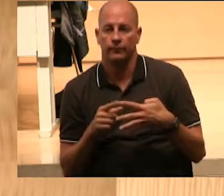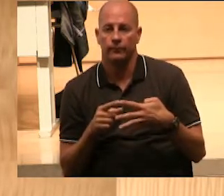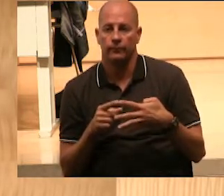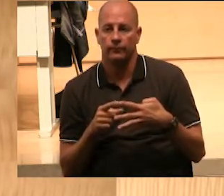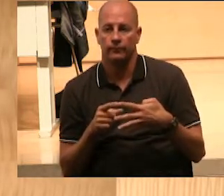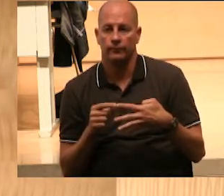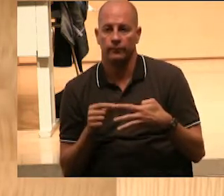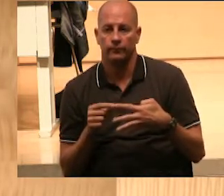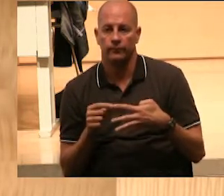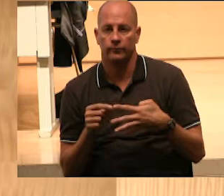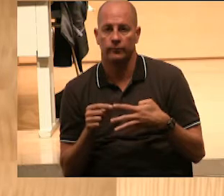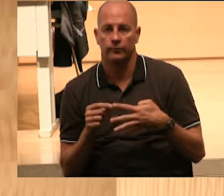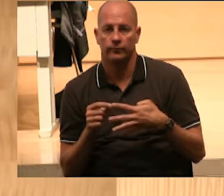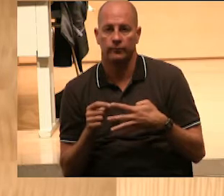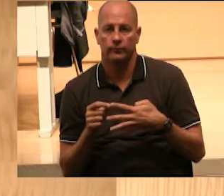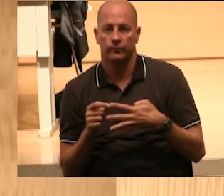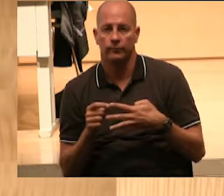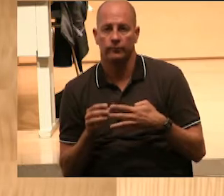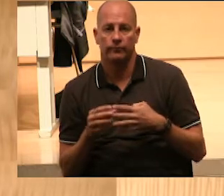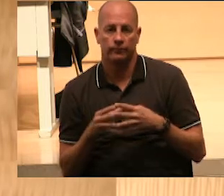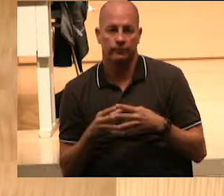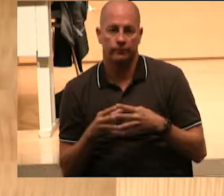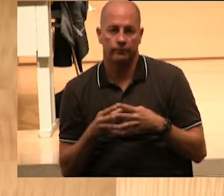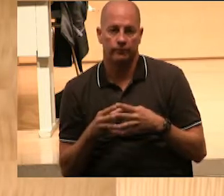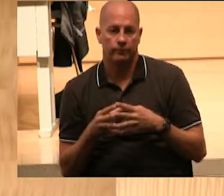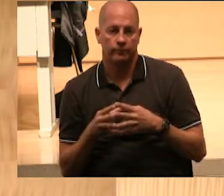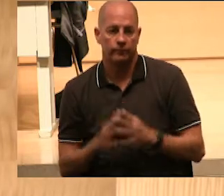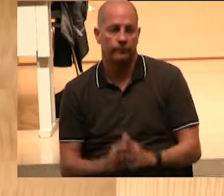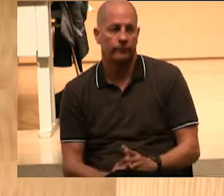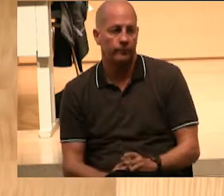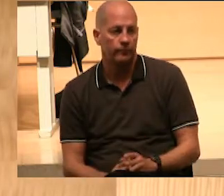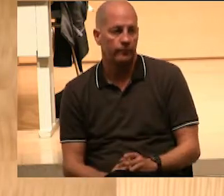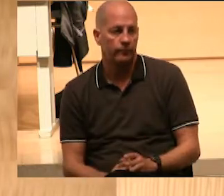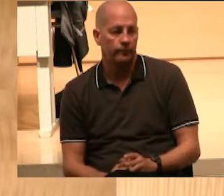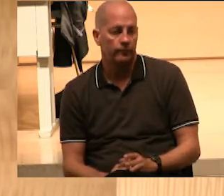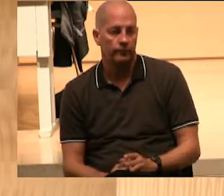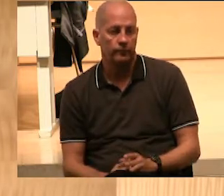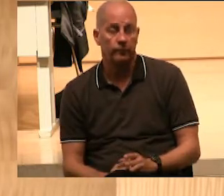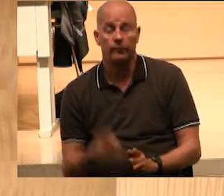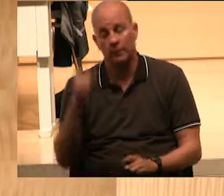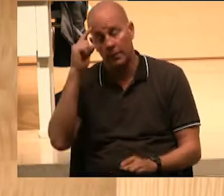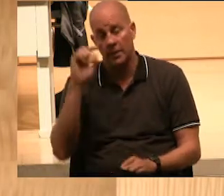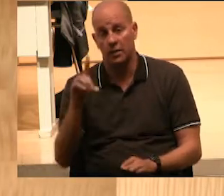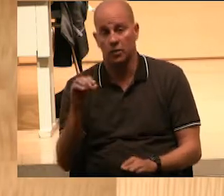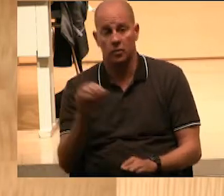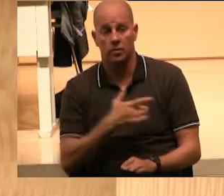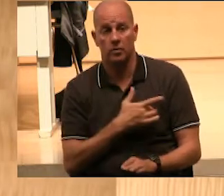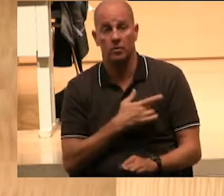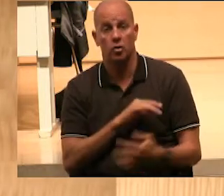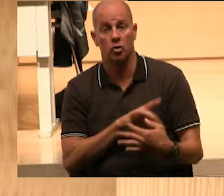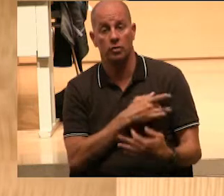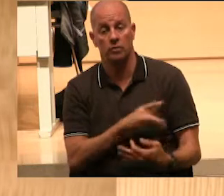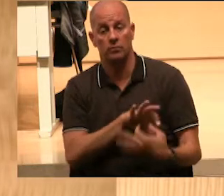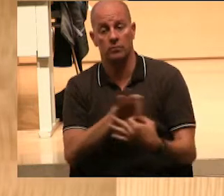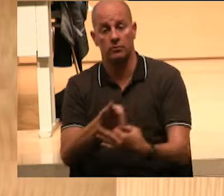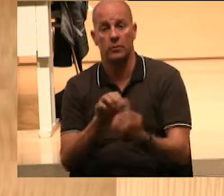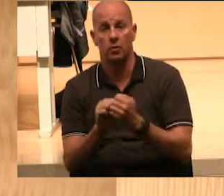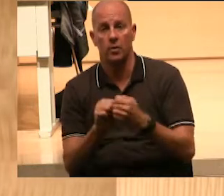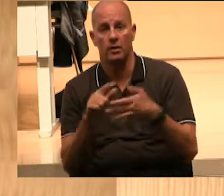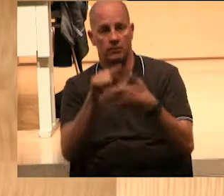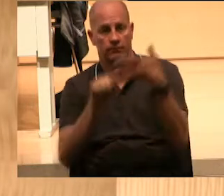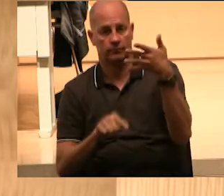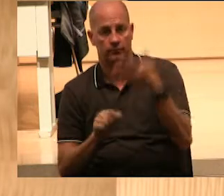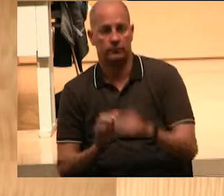in psychological, biological, or developmental processes. A mental disorder is usually associated with one of the